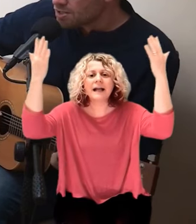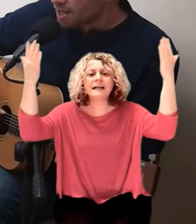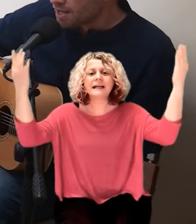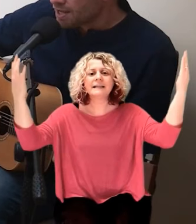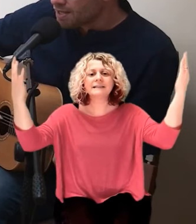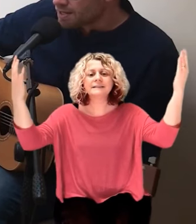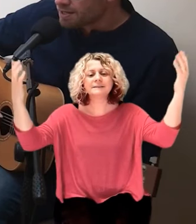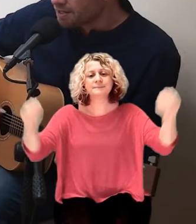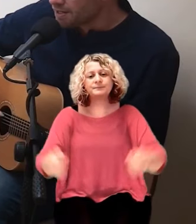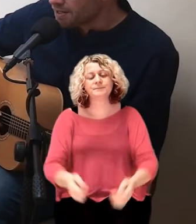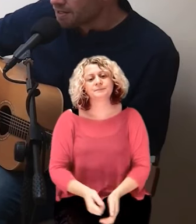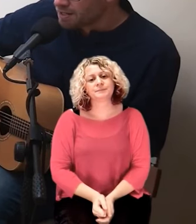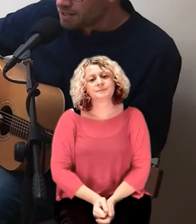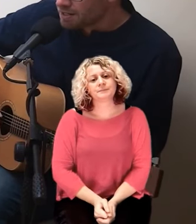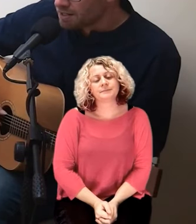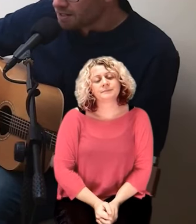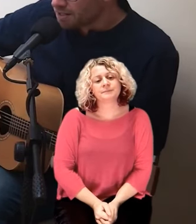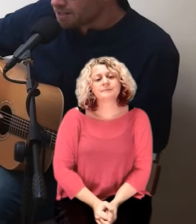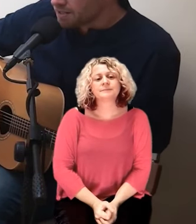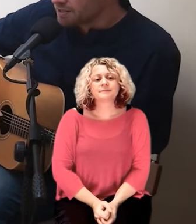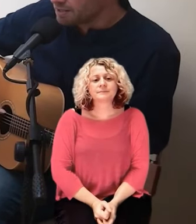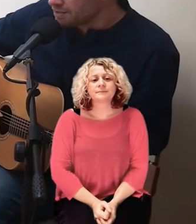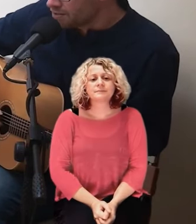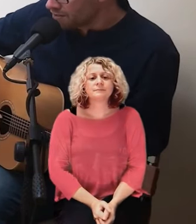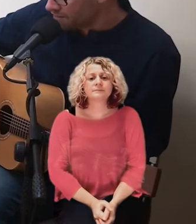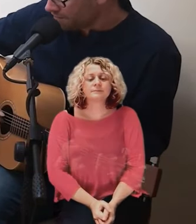chase the light.